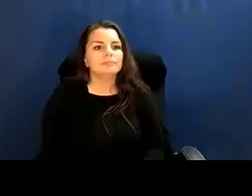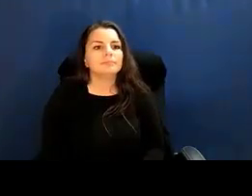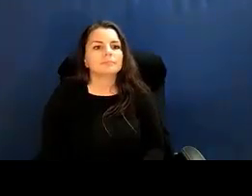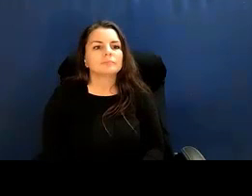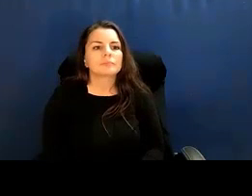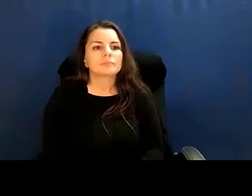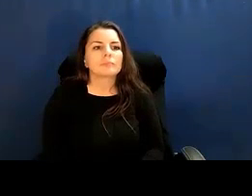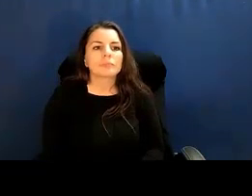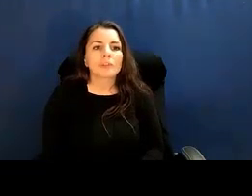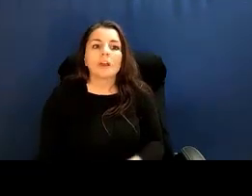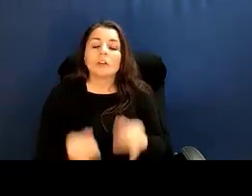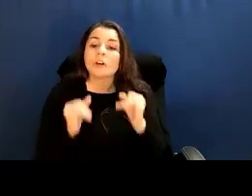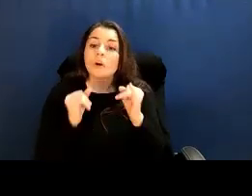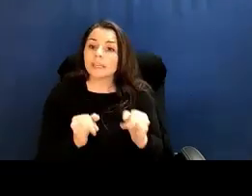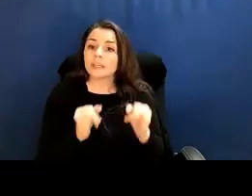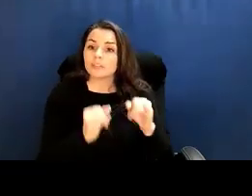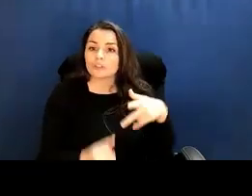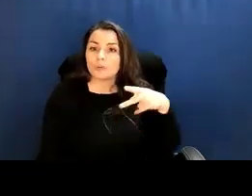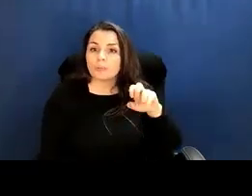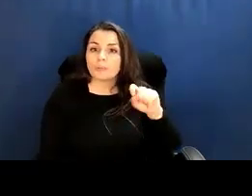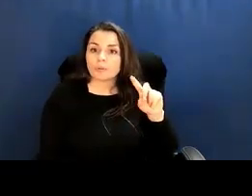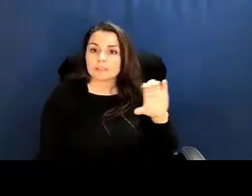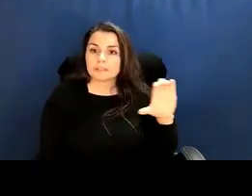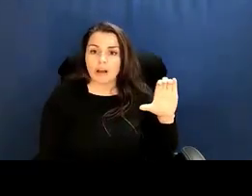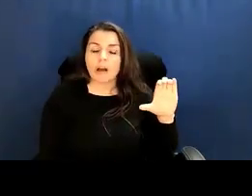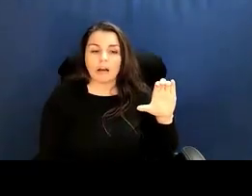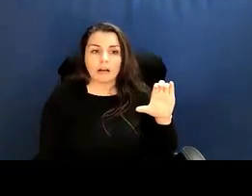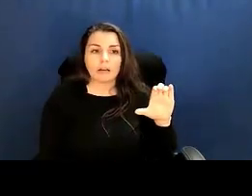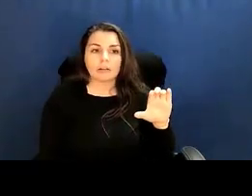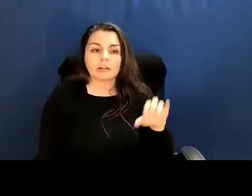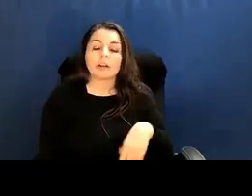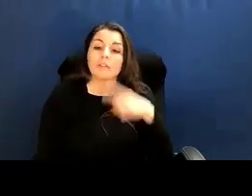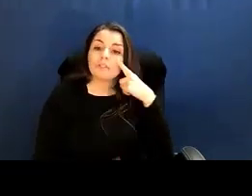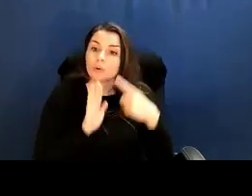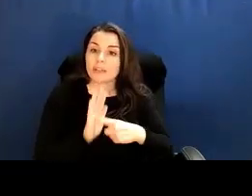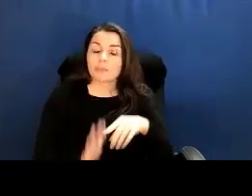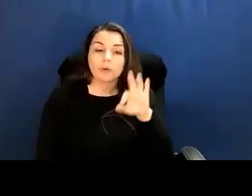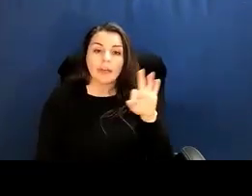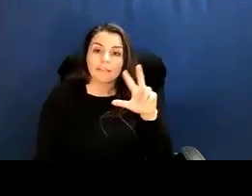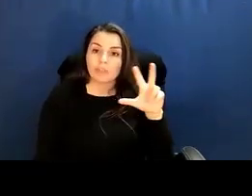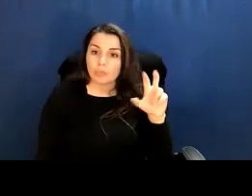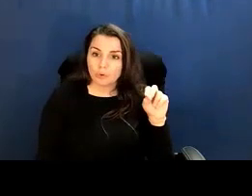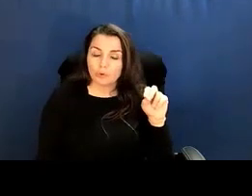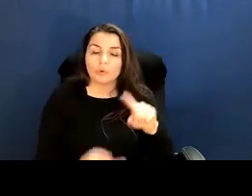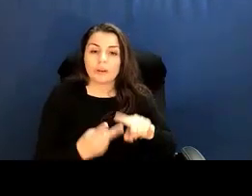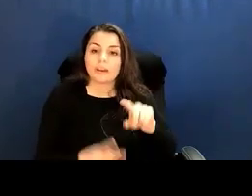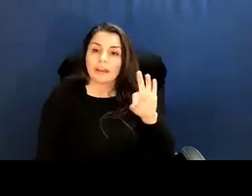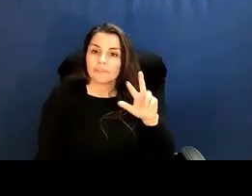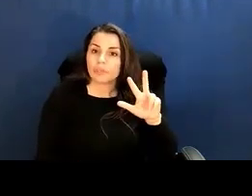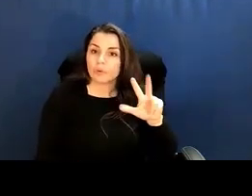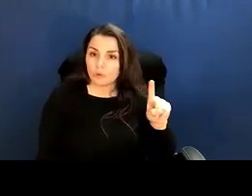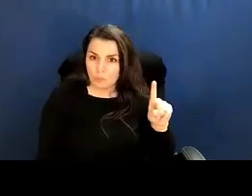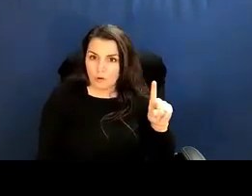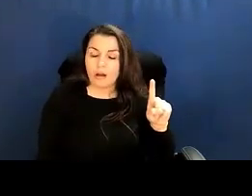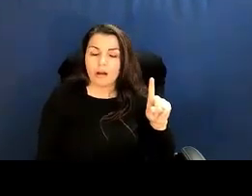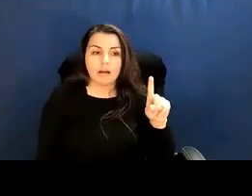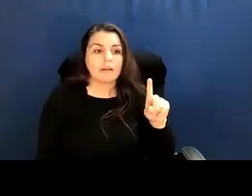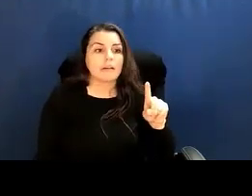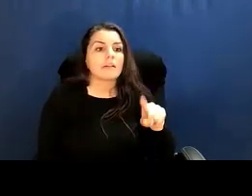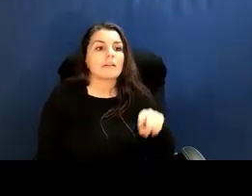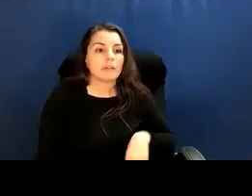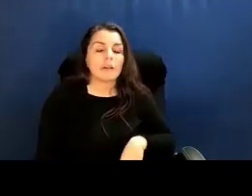Individual postdoctoral fellowships include, for example, the F30 and the F31 predoctoral fellowships, and also